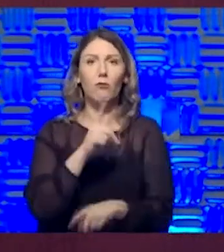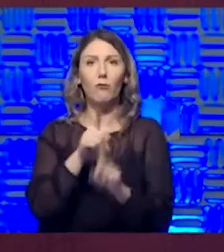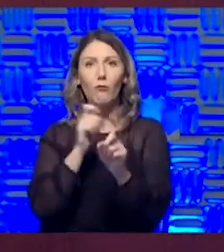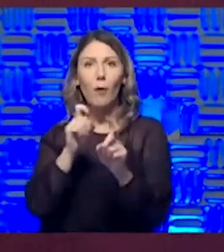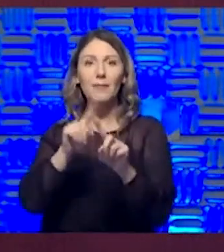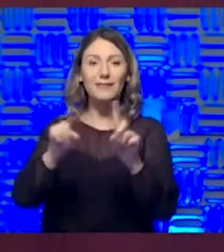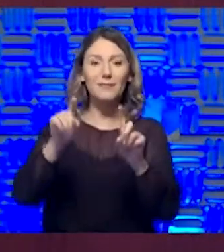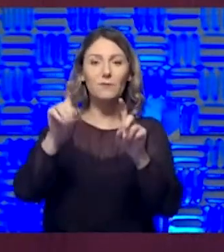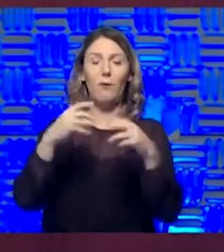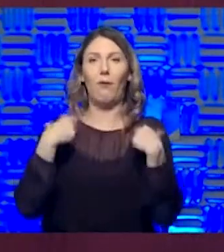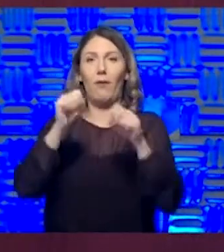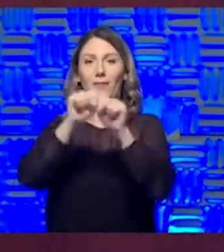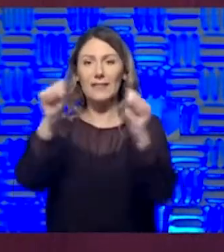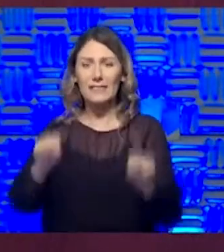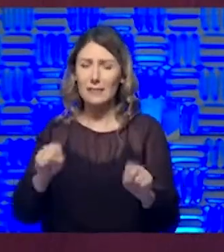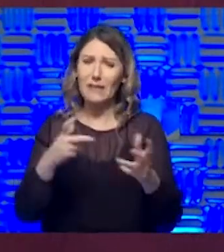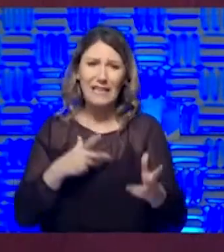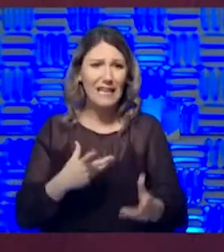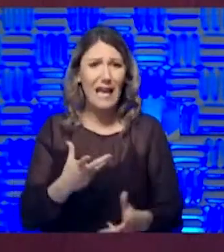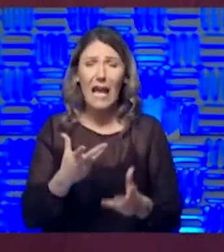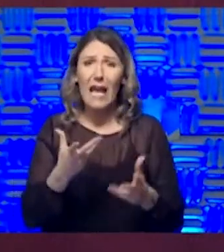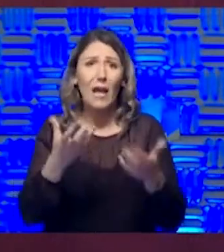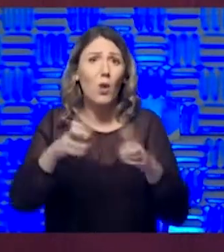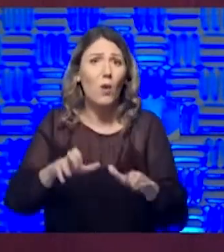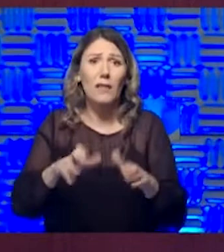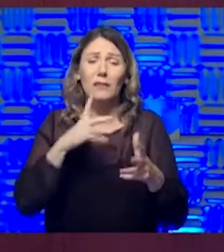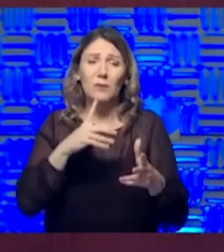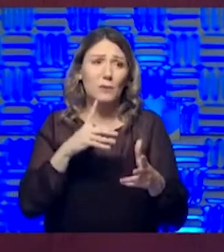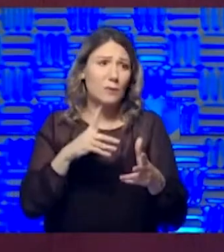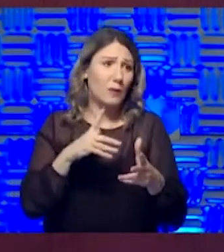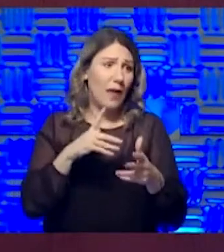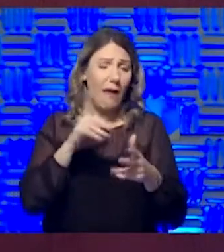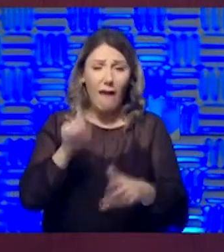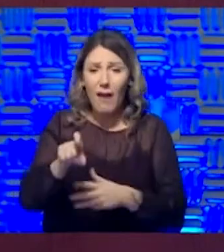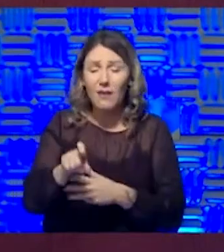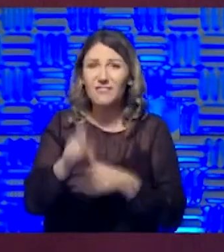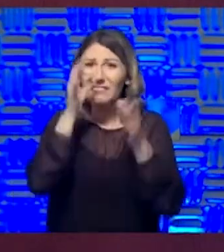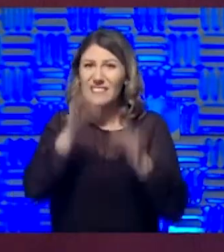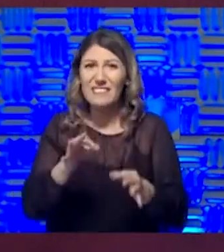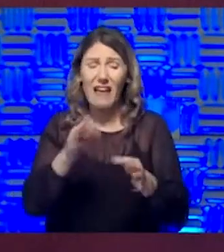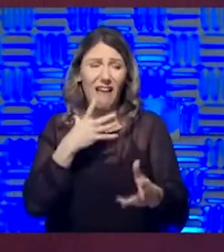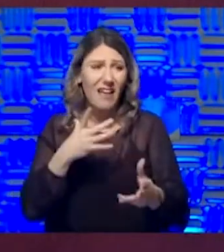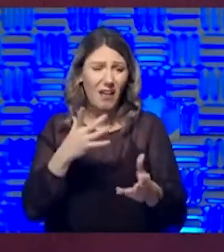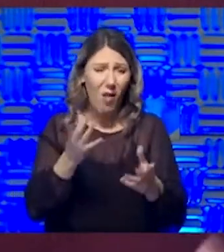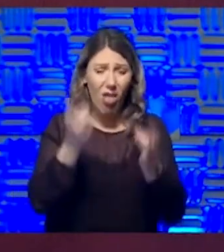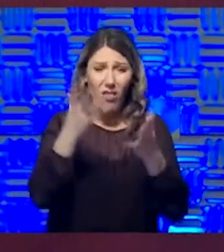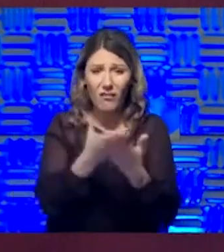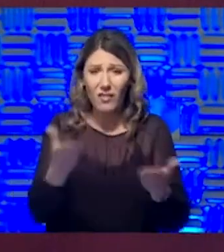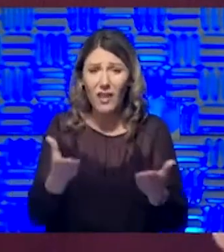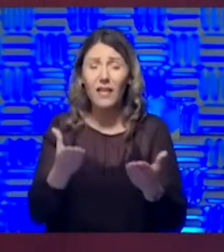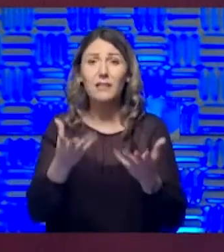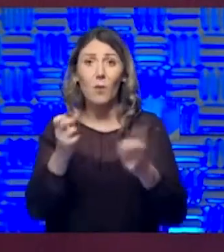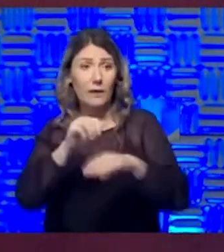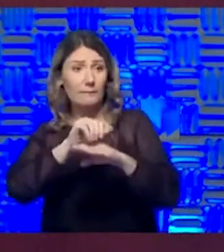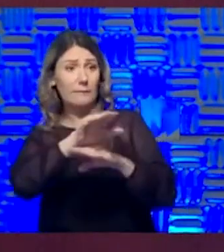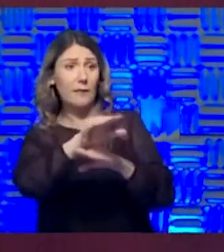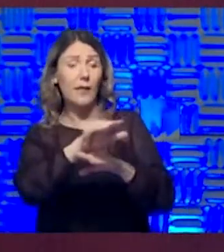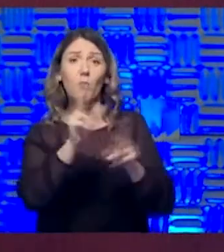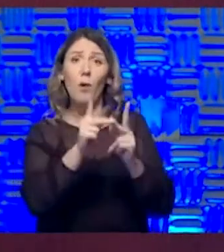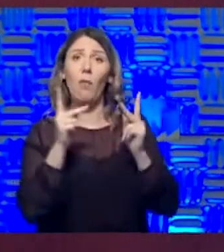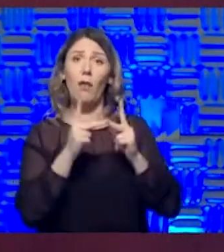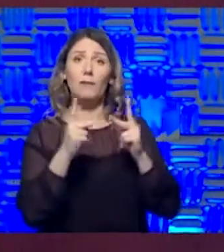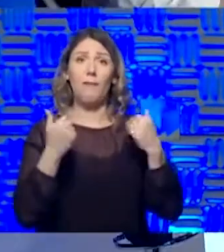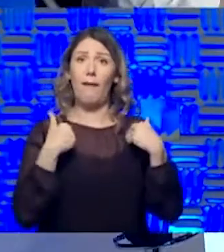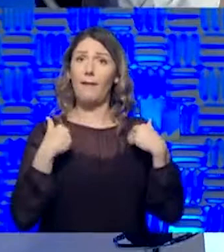I don't want to resort to drastic measures of triage. I want to send this patient over to be cared a place that has that